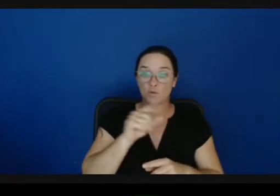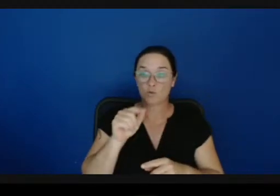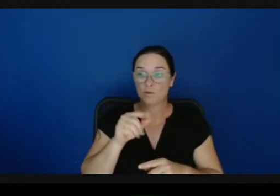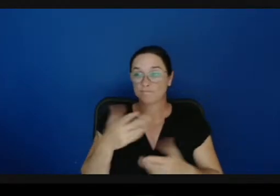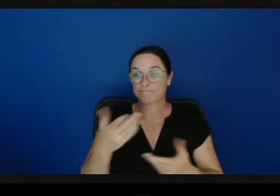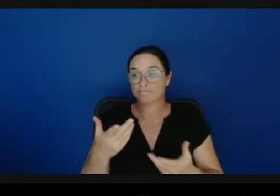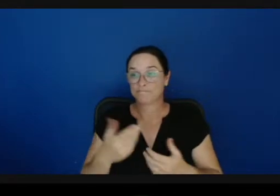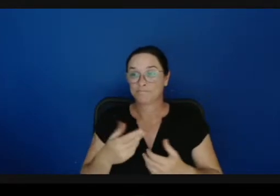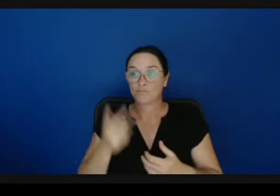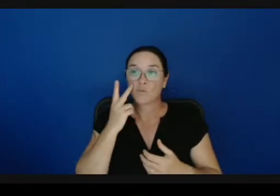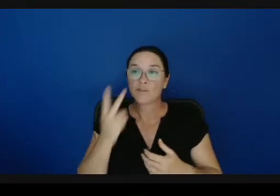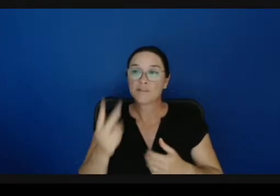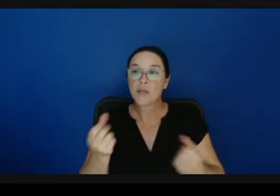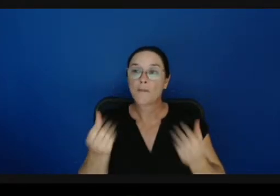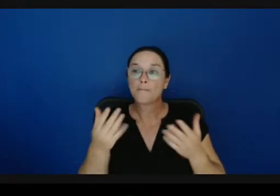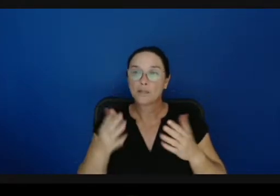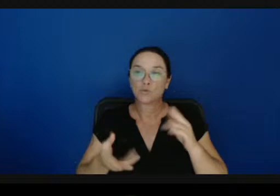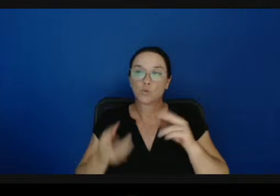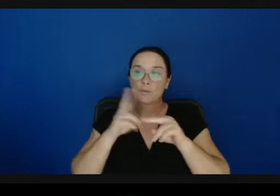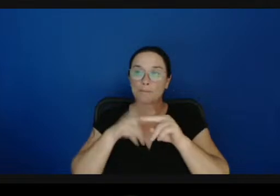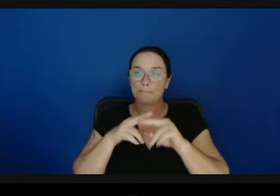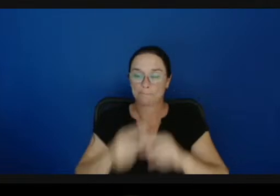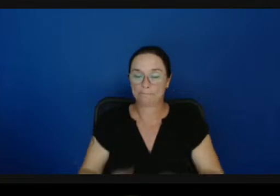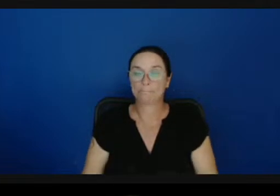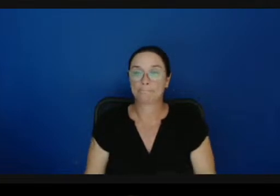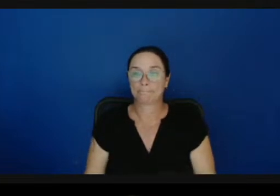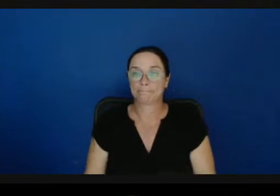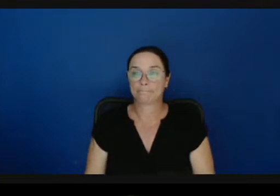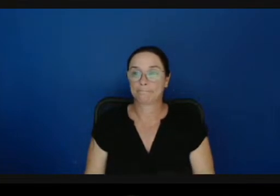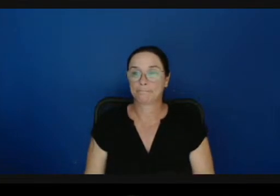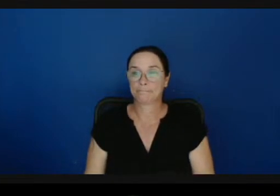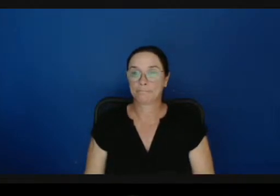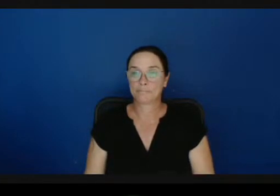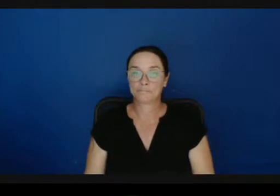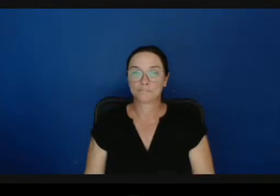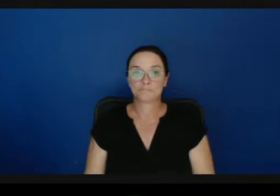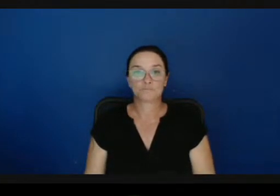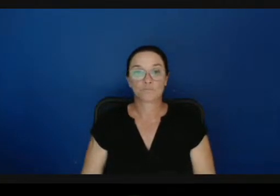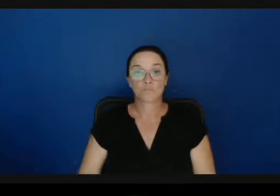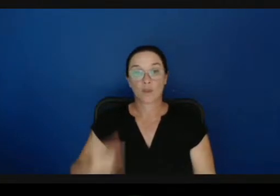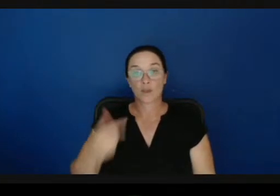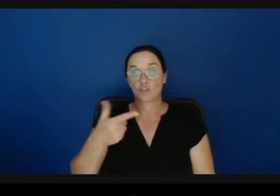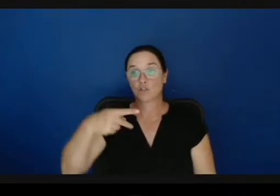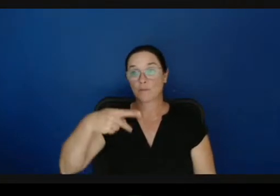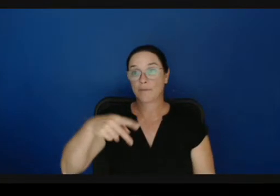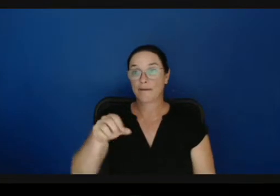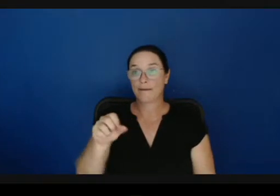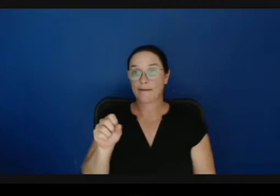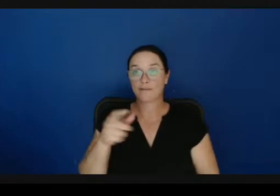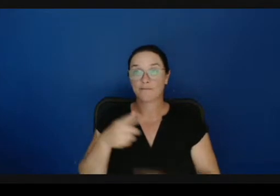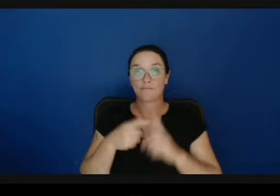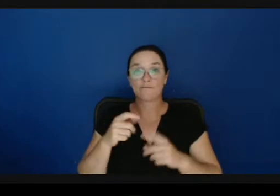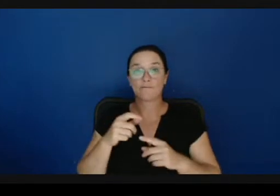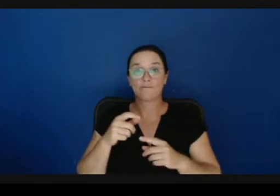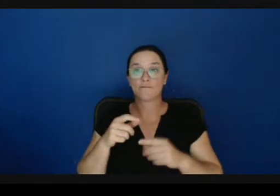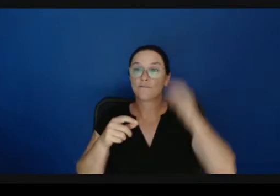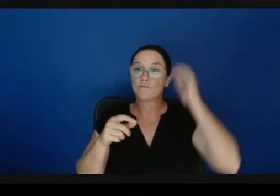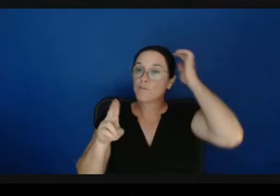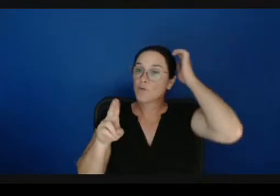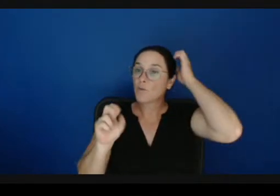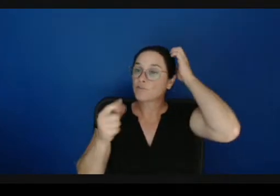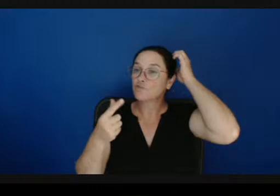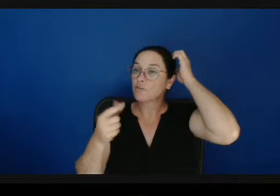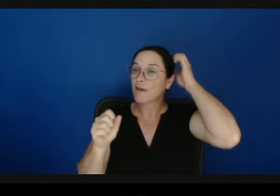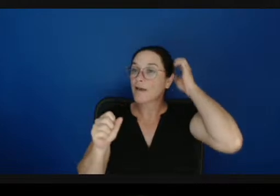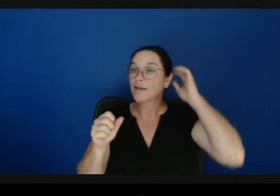how quaky we get here in the next few days. Our GPS coming on the USGS website, unfortunately, is still showing us a